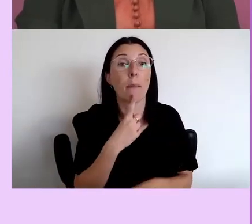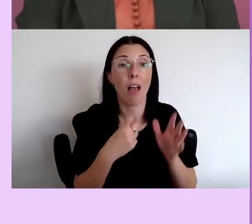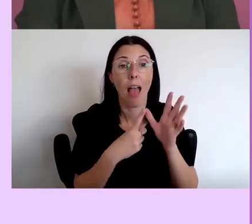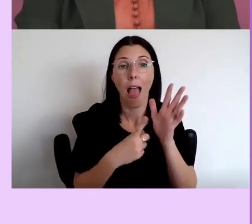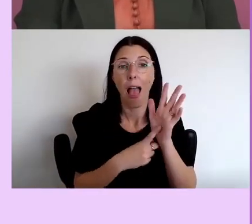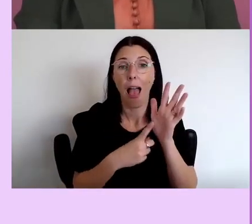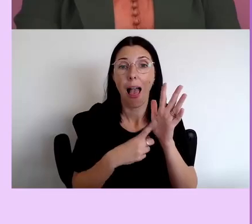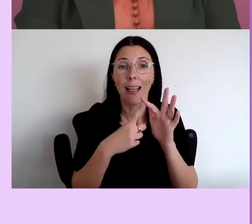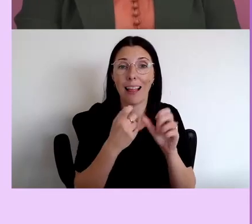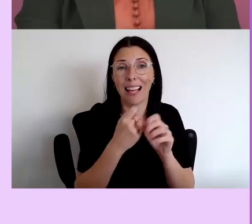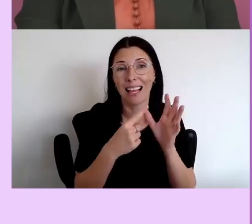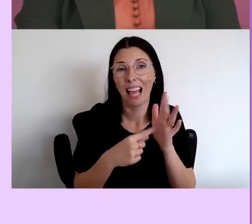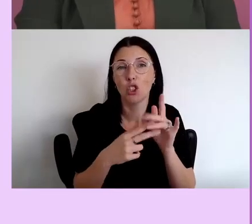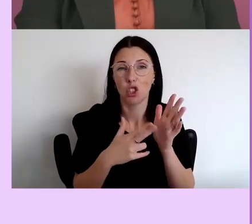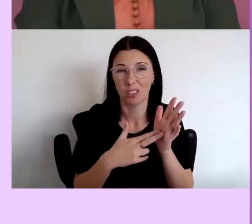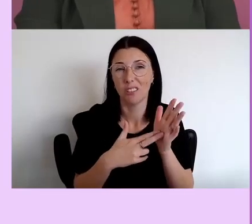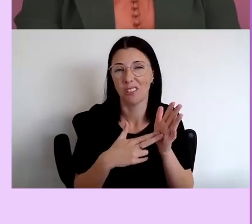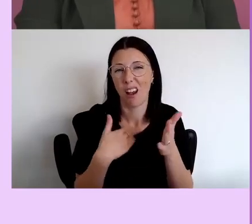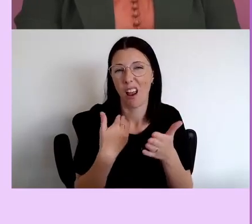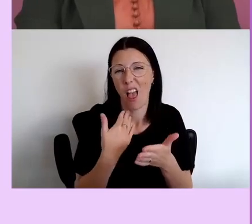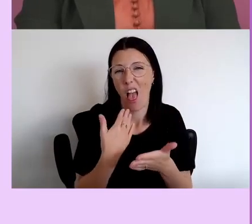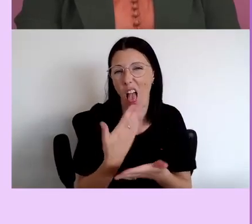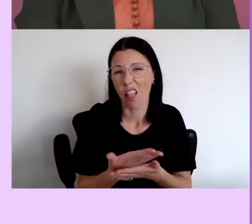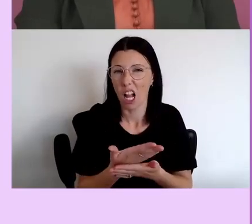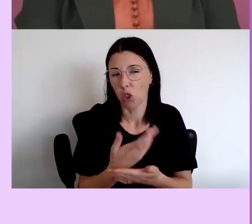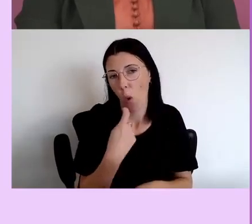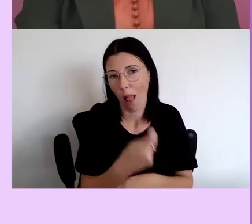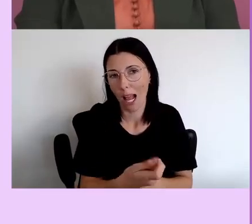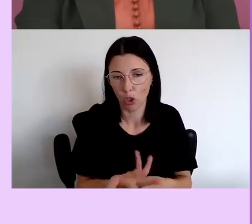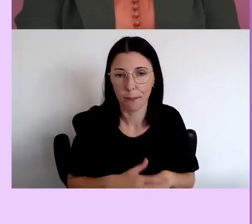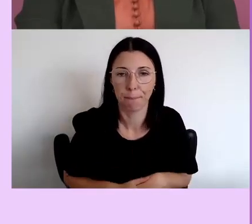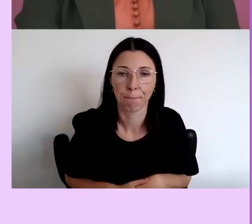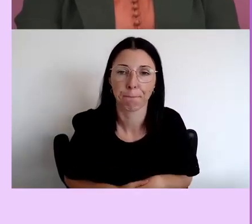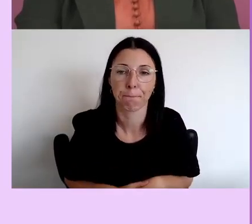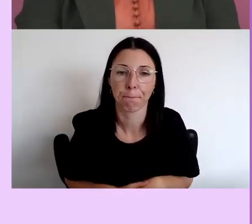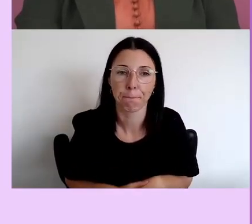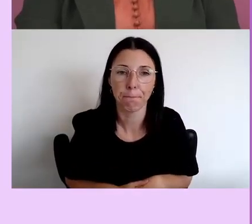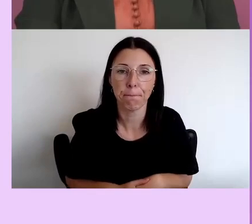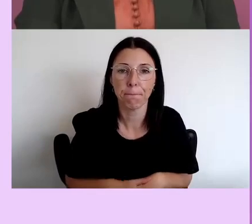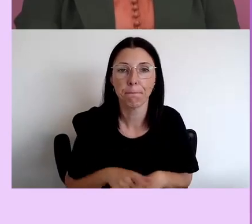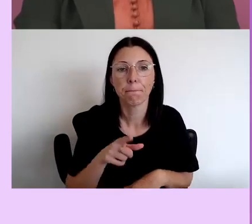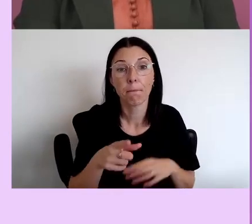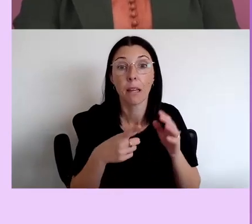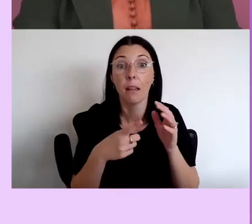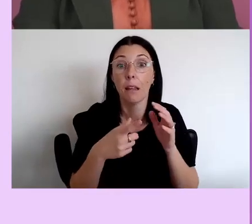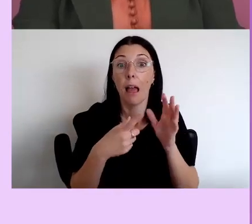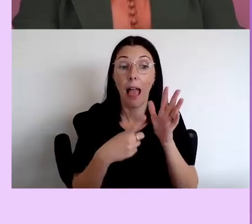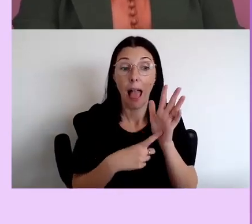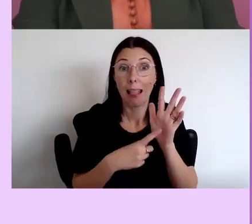receives. It categorises alleged corrupt conduct and alleged corrupt behaviour, as